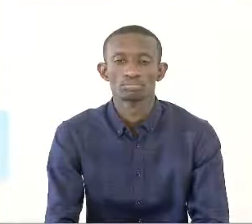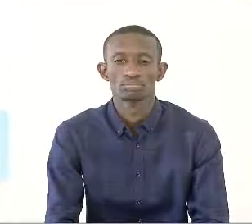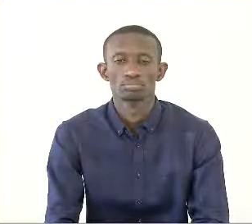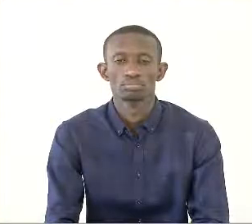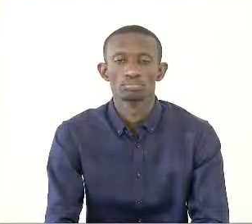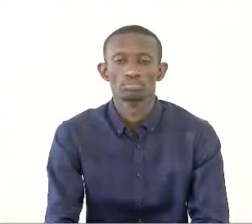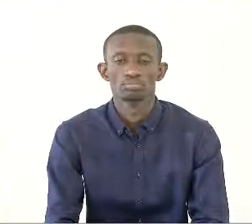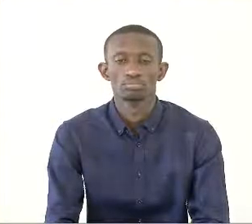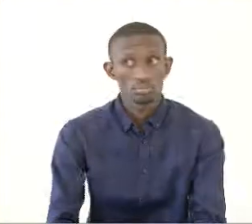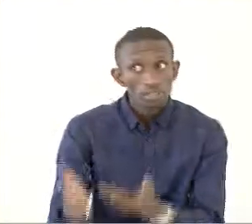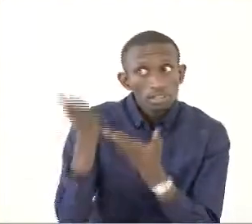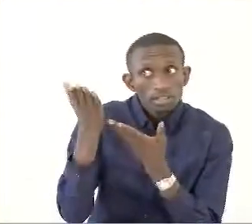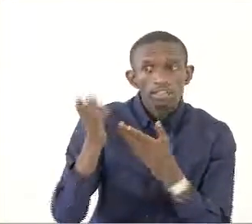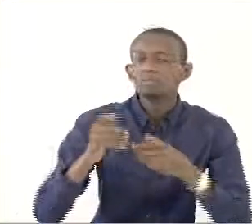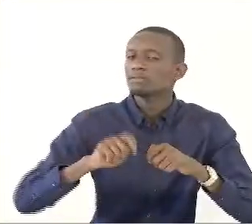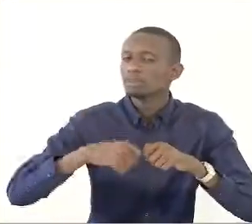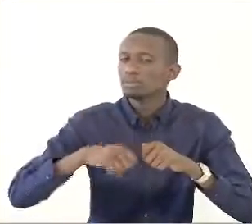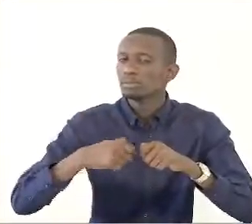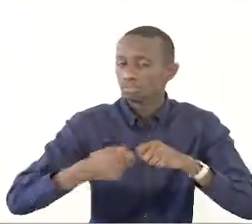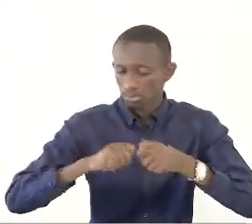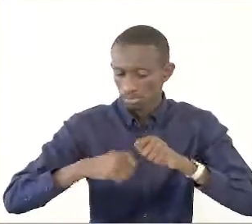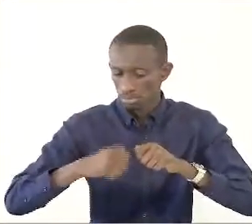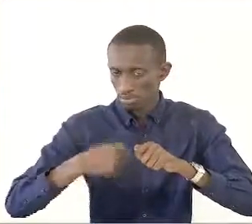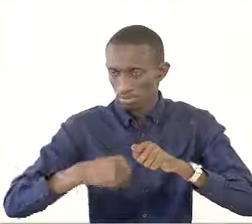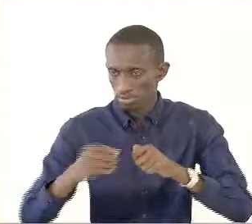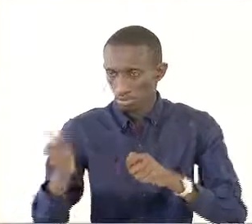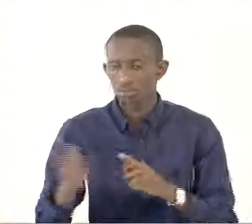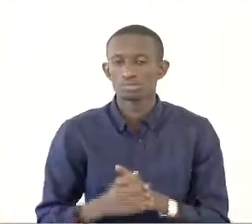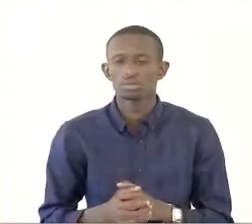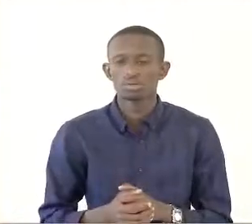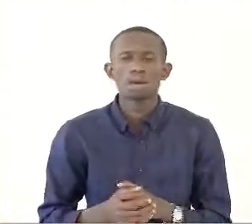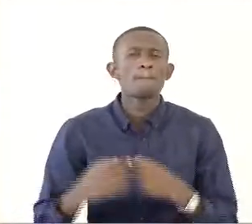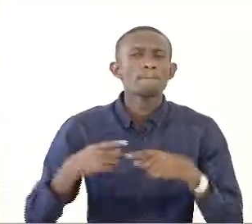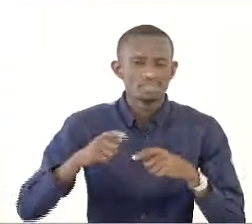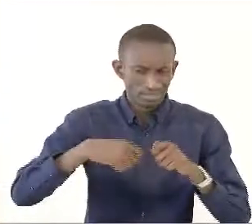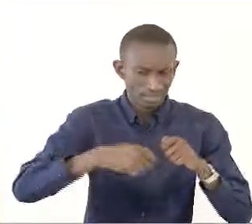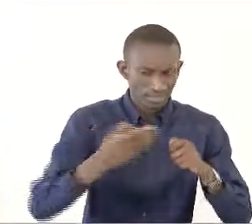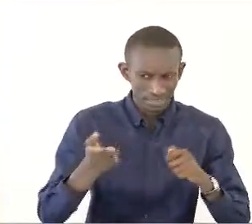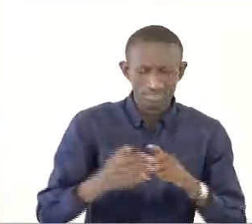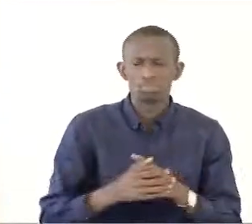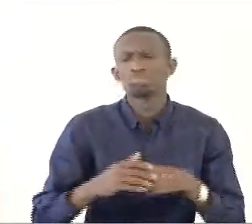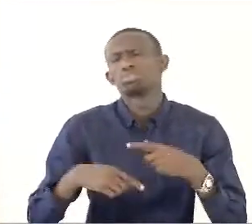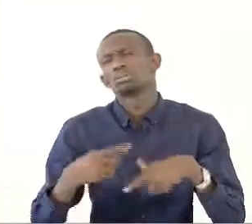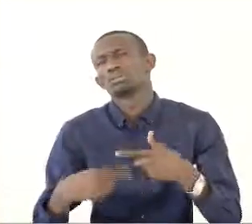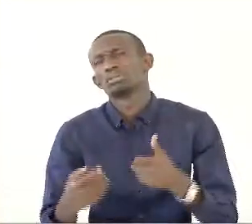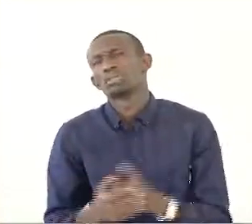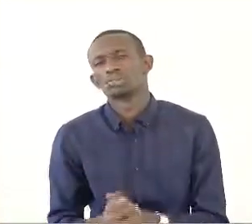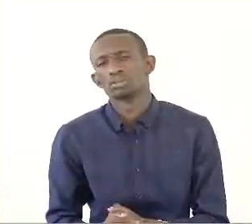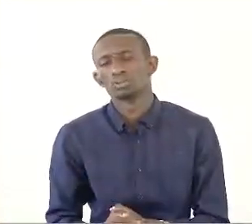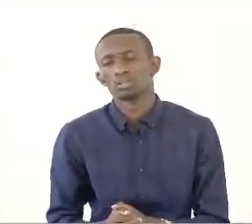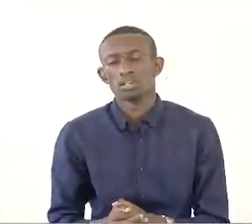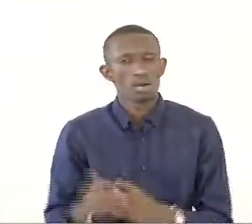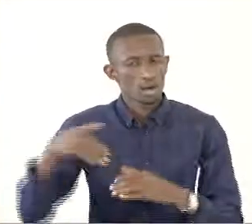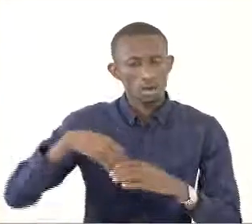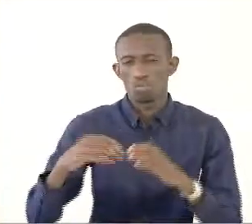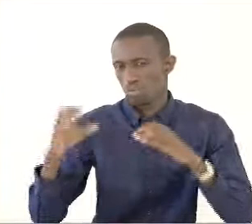This is another device, but this device is only, there is the